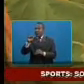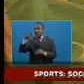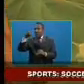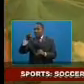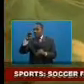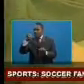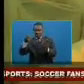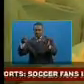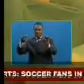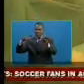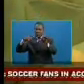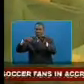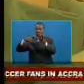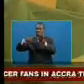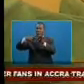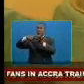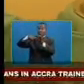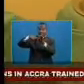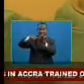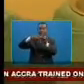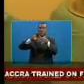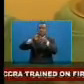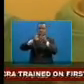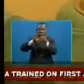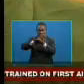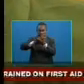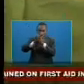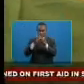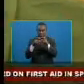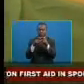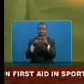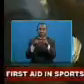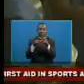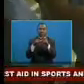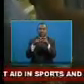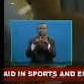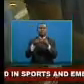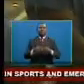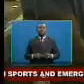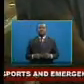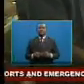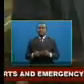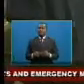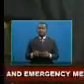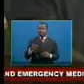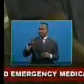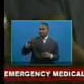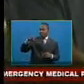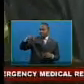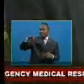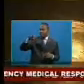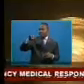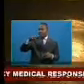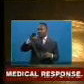to fertilize the eggs, and then we achieve fertilization. Then do the transfer. Mr. Prince Owusu-Mensa